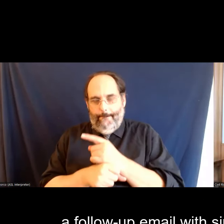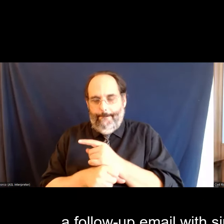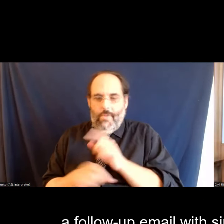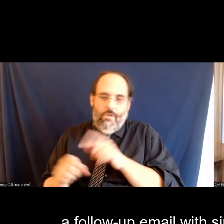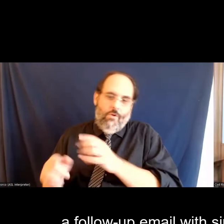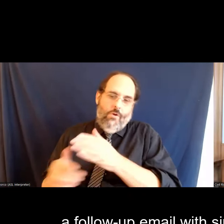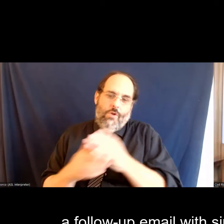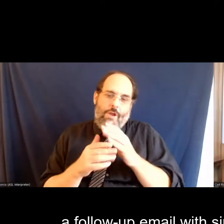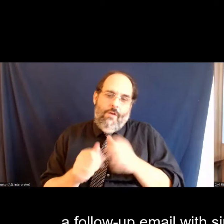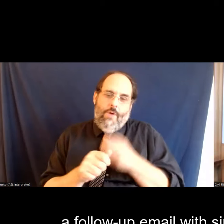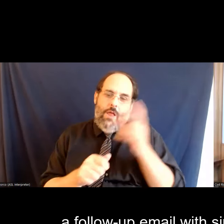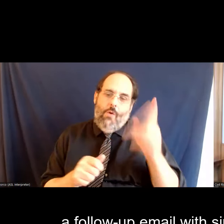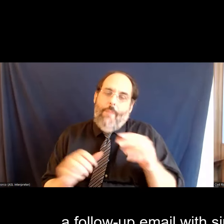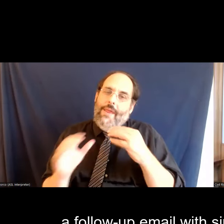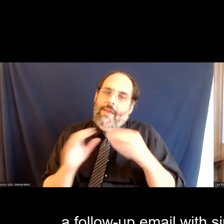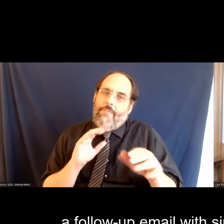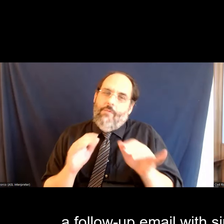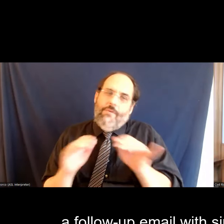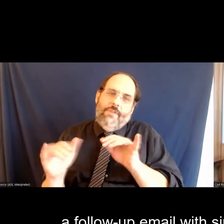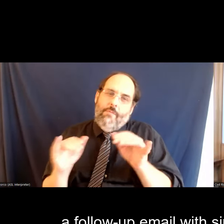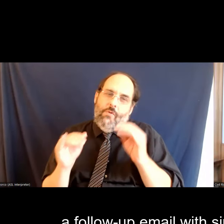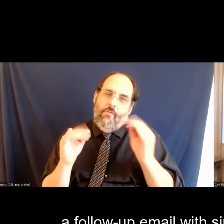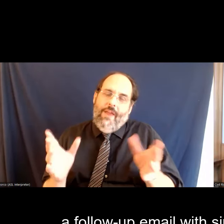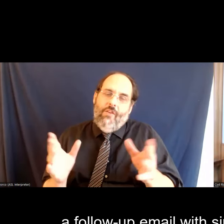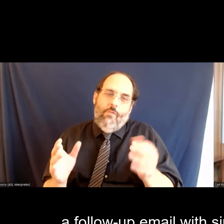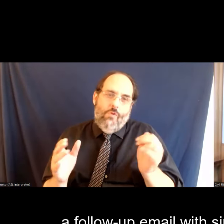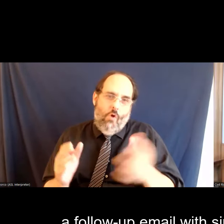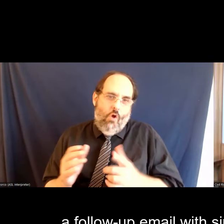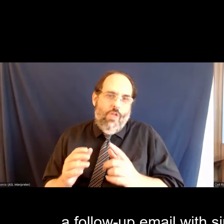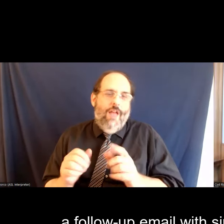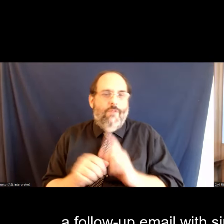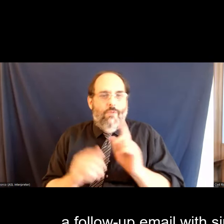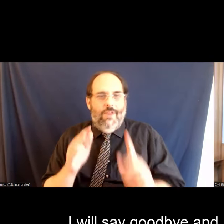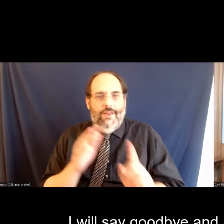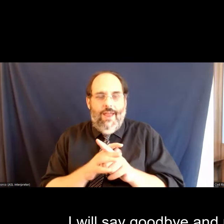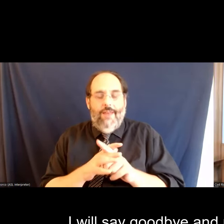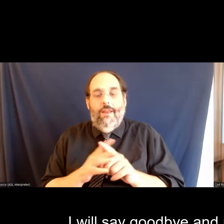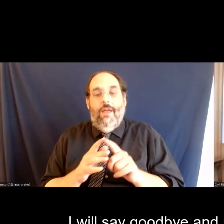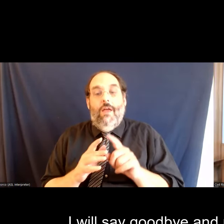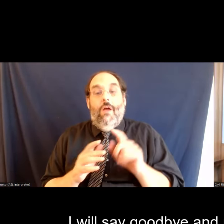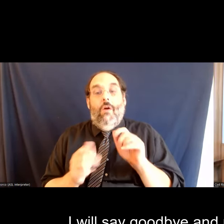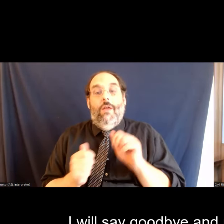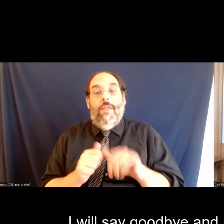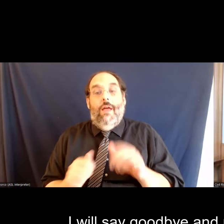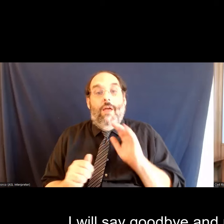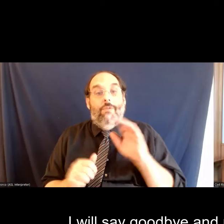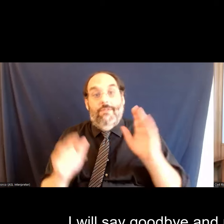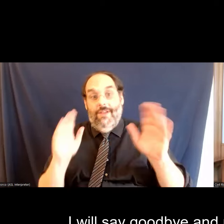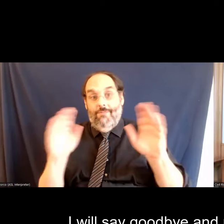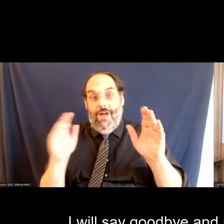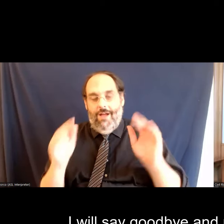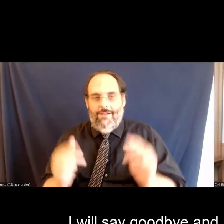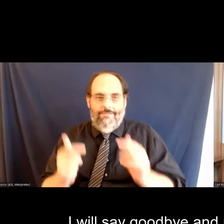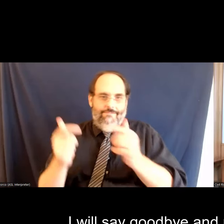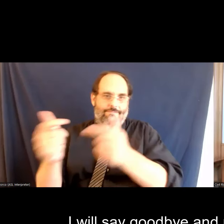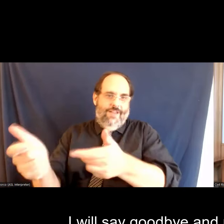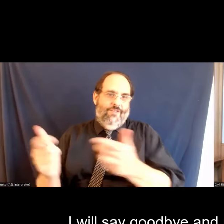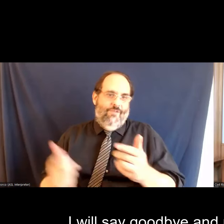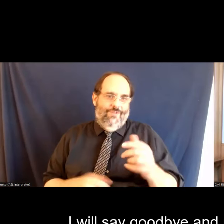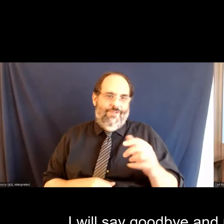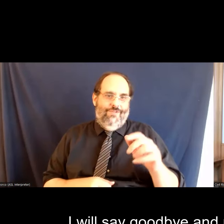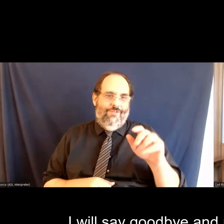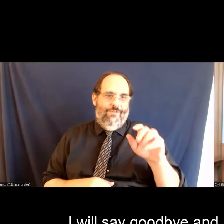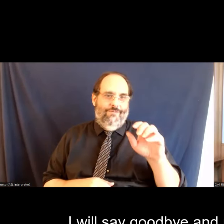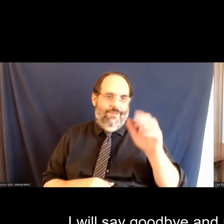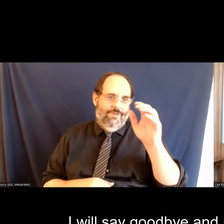a follow-up email with similar information with all of the attendees. And with that, I will say goodbye and pass the virtual floor back